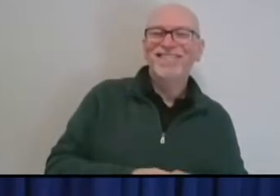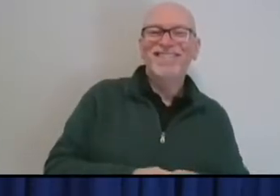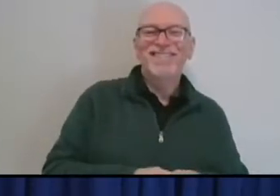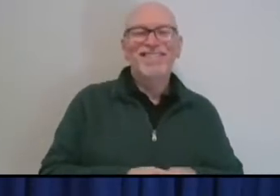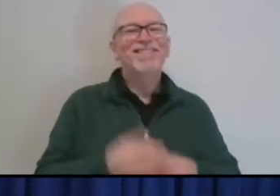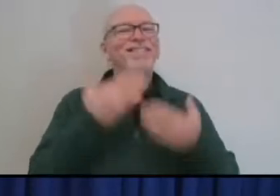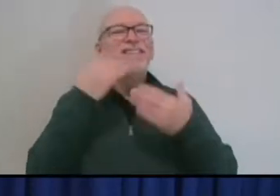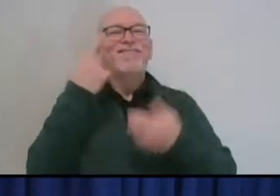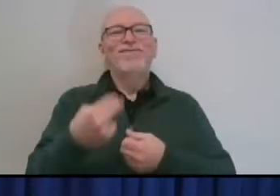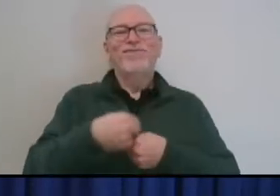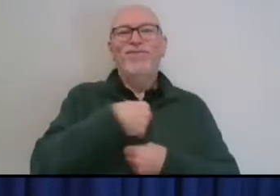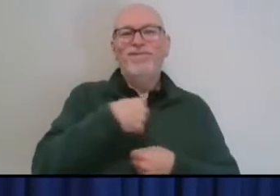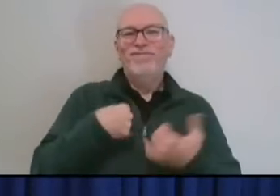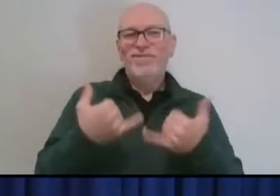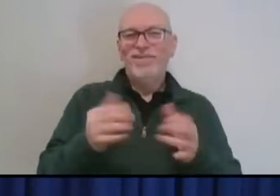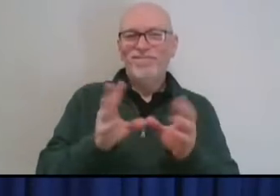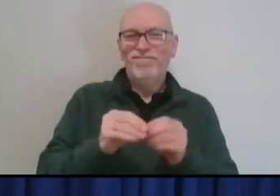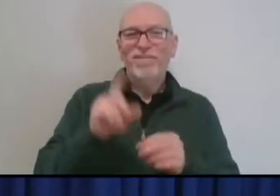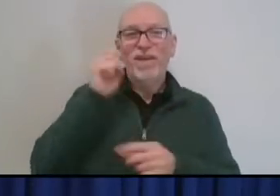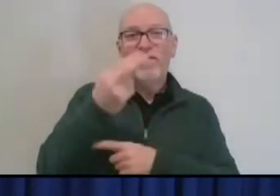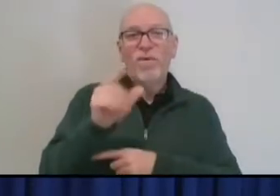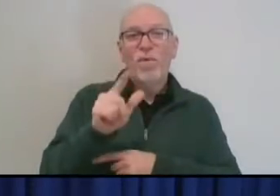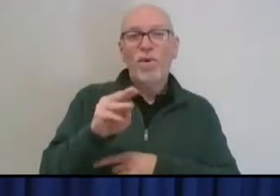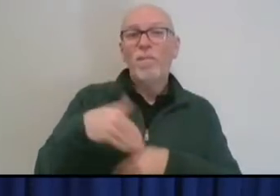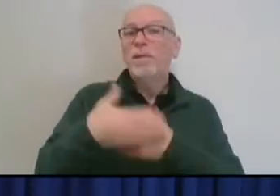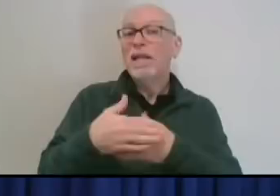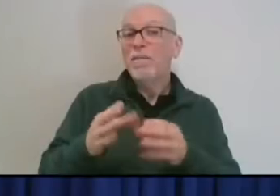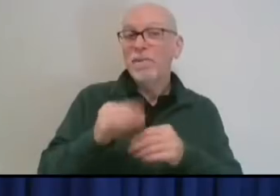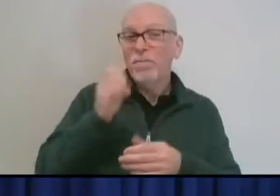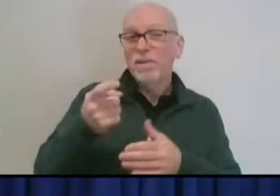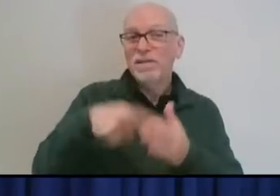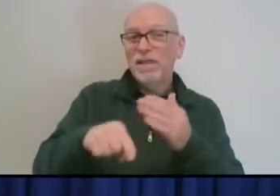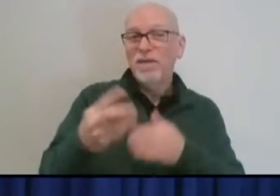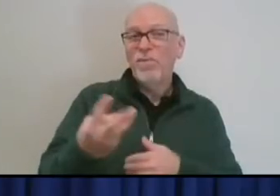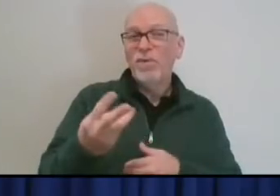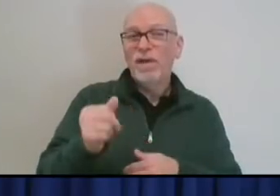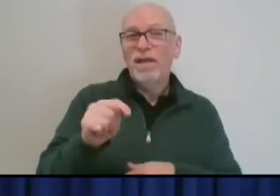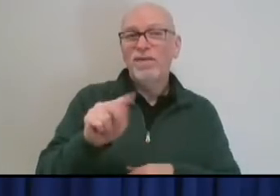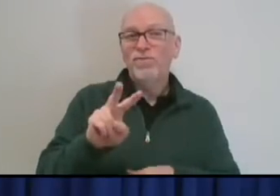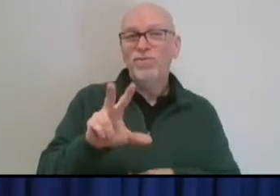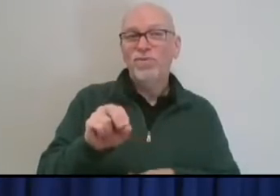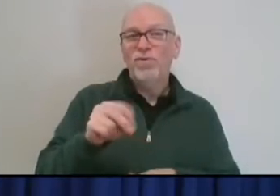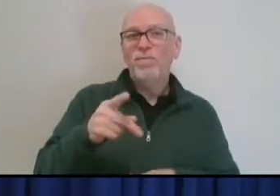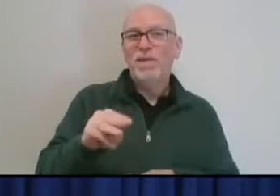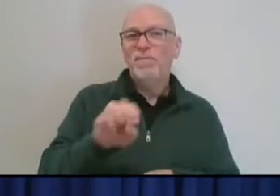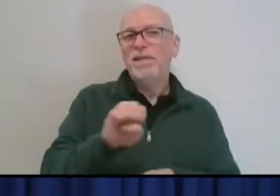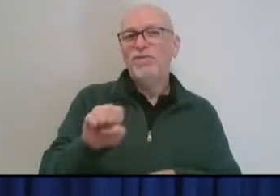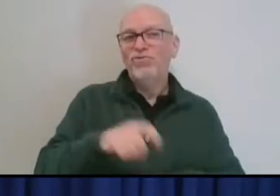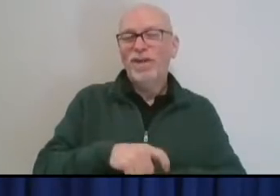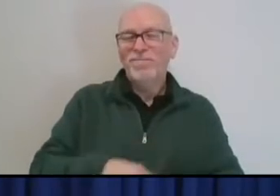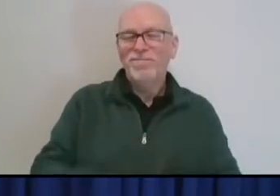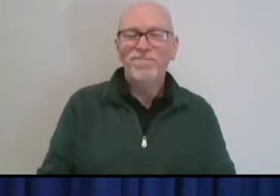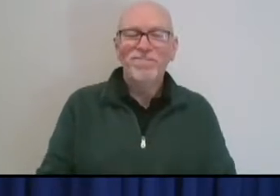Thank you for joining today's briefing. Governor Holcomb's next briefing will be next Wednesday at 2:30 p.m. Eastern.